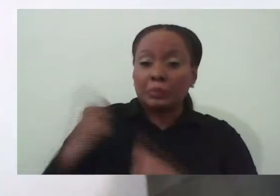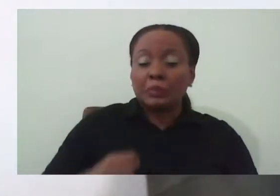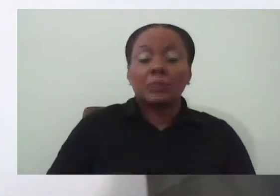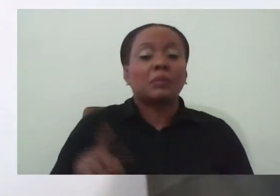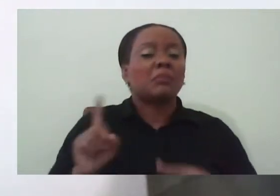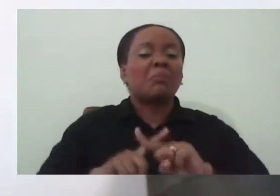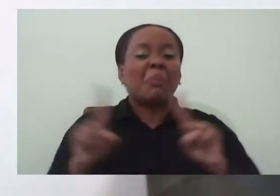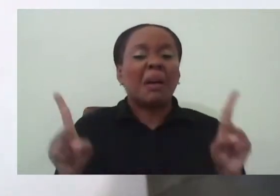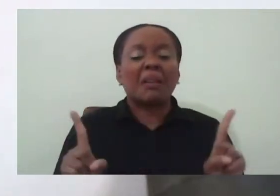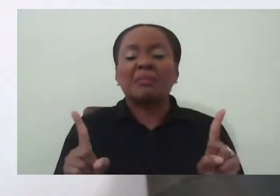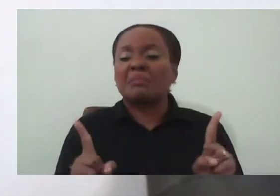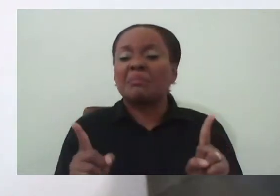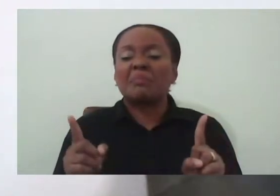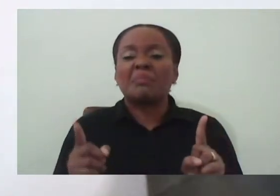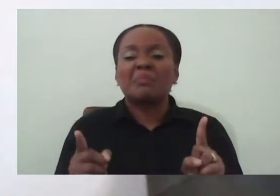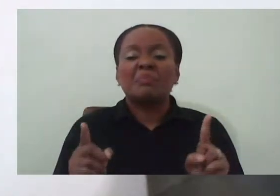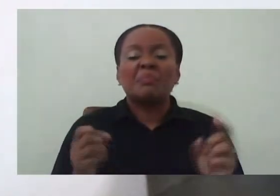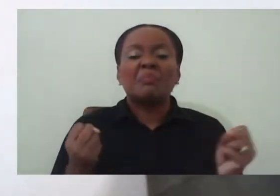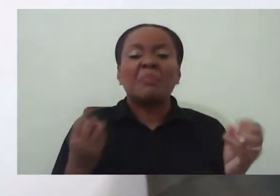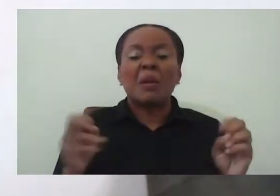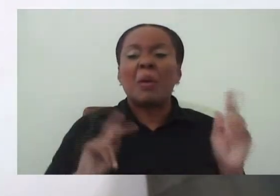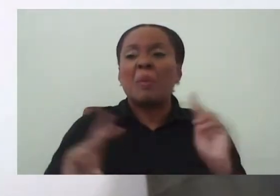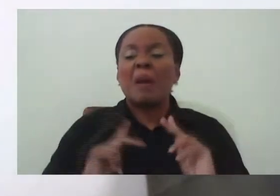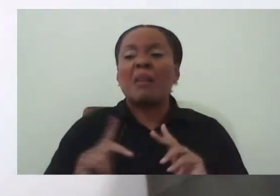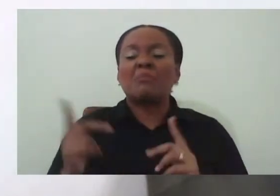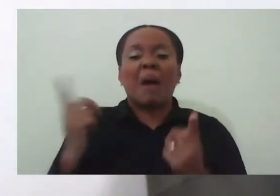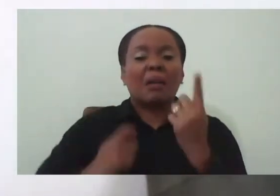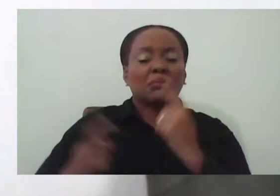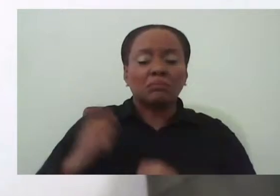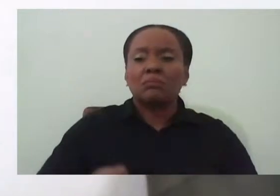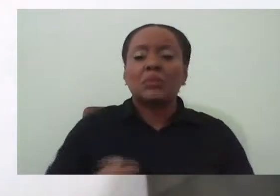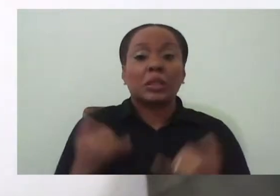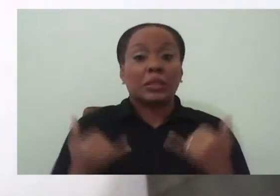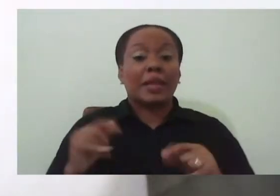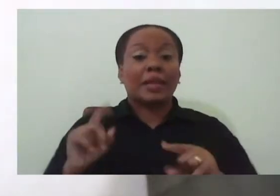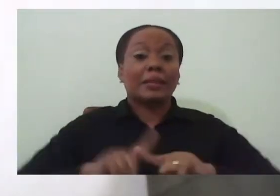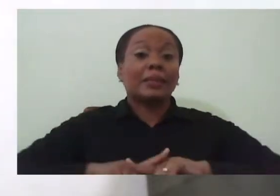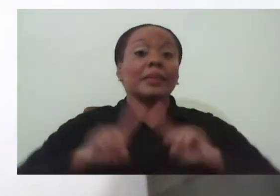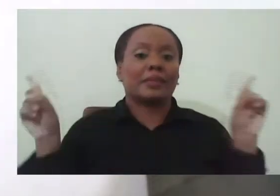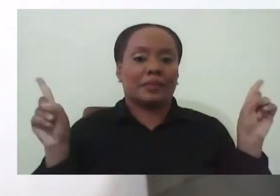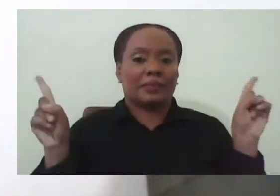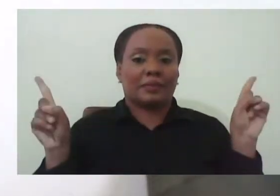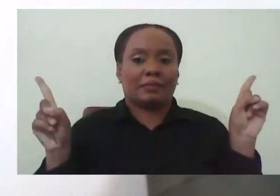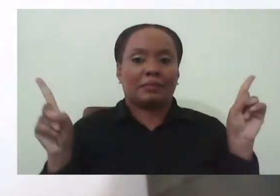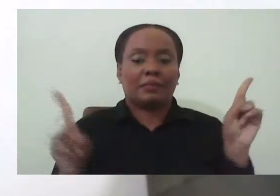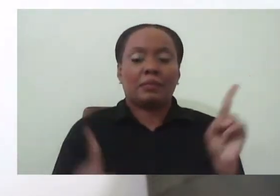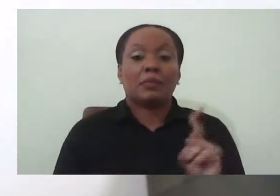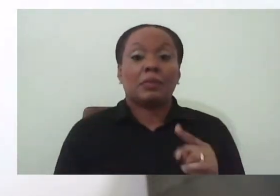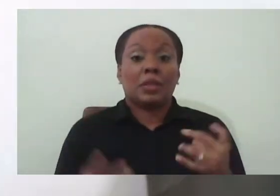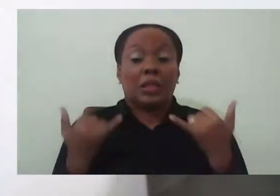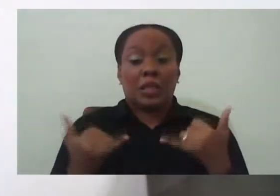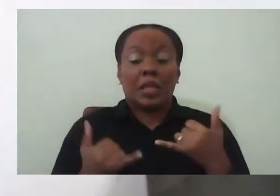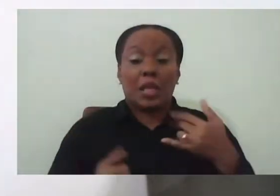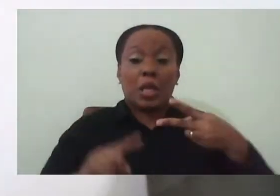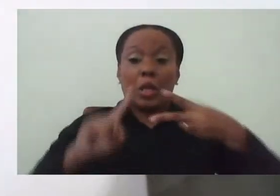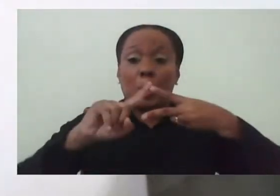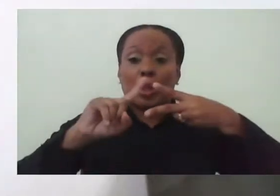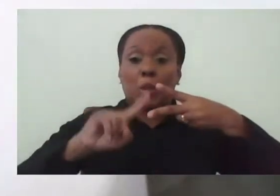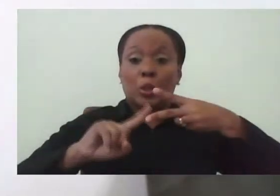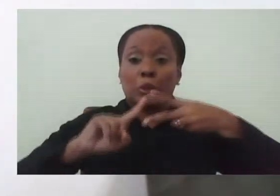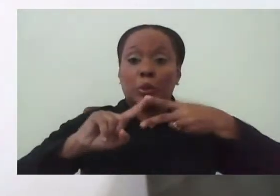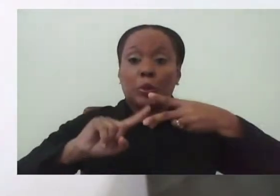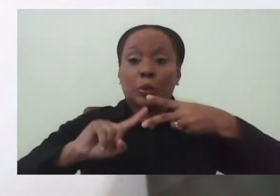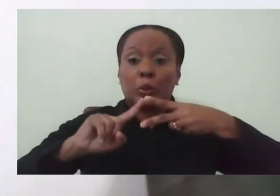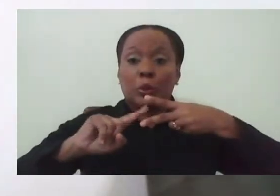people that we thought that today we would do things differently. And that is why we have two doctors here with us today. And we're going to give you